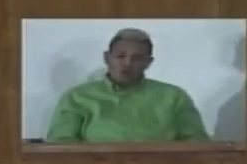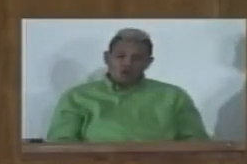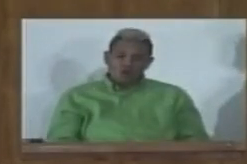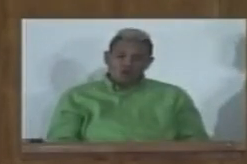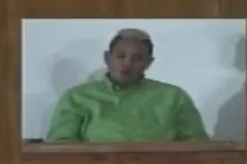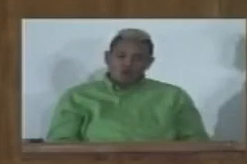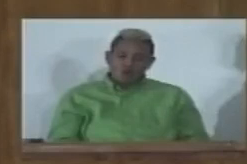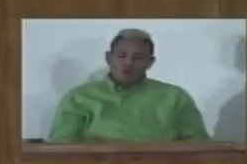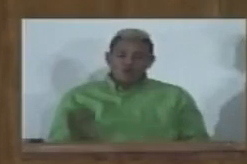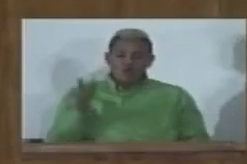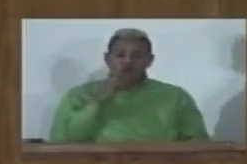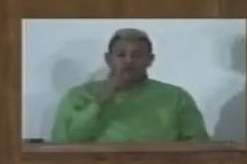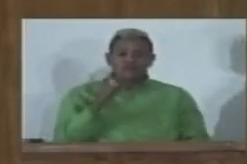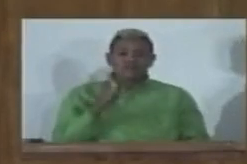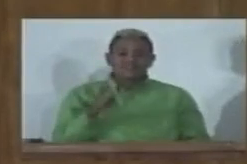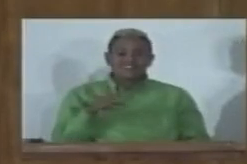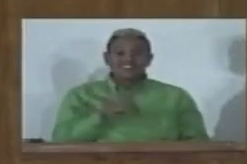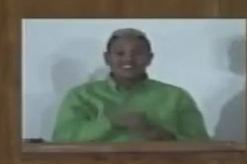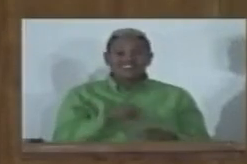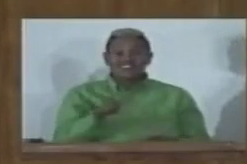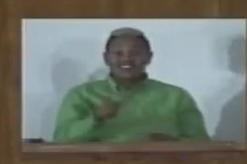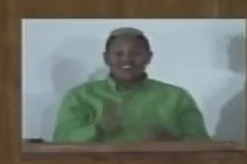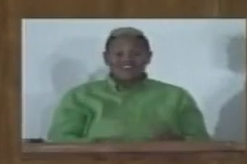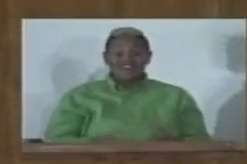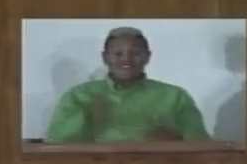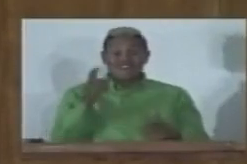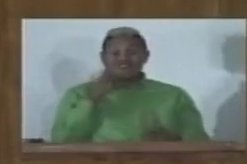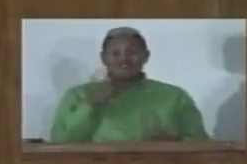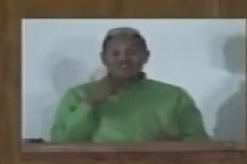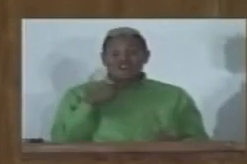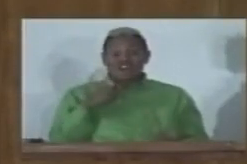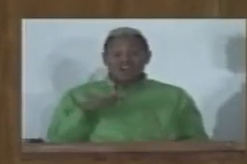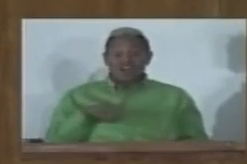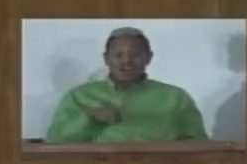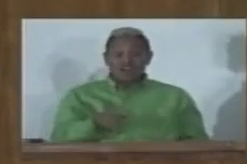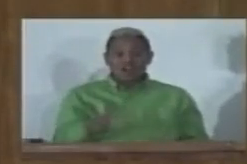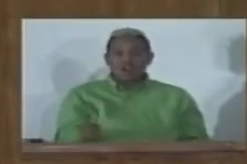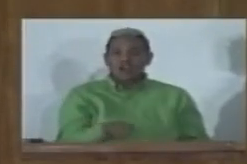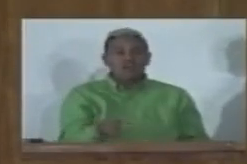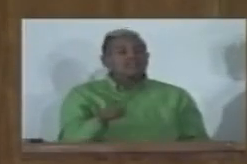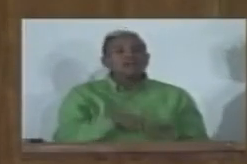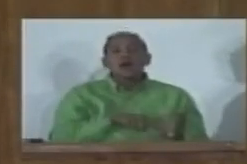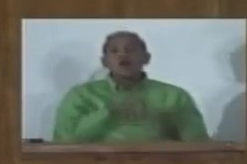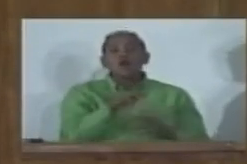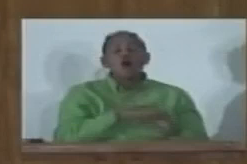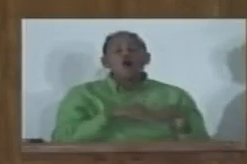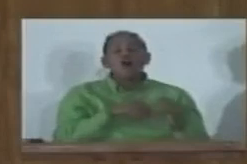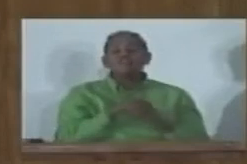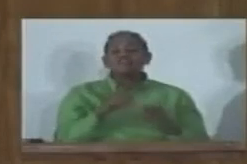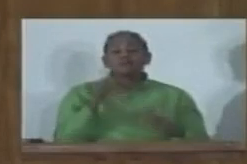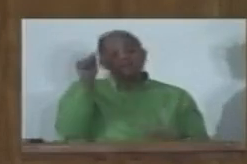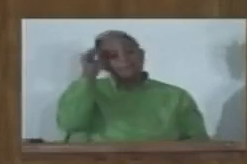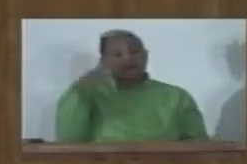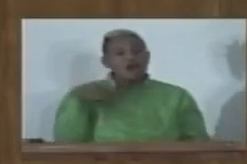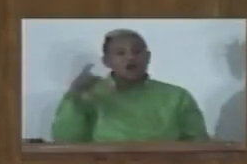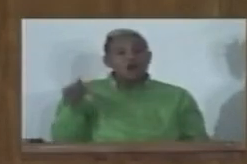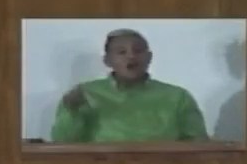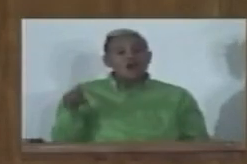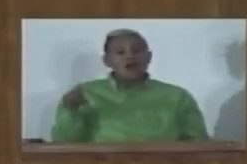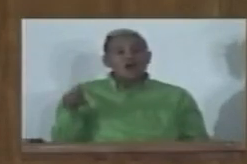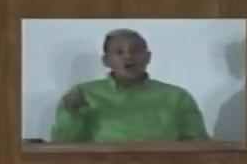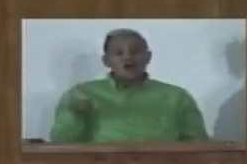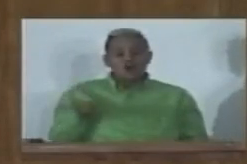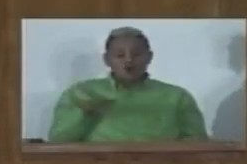post, in the fire hydrant, could not walk comfortably along. And the poor gentleman had to leave